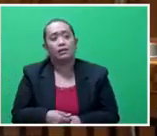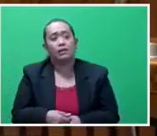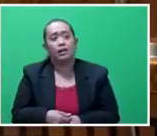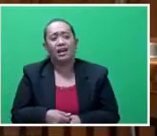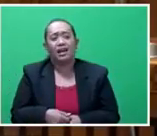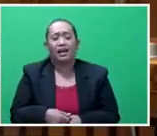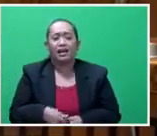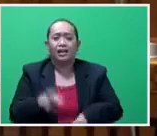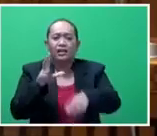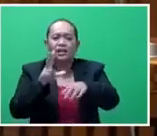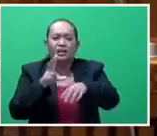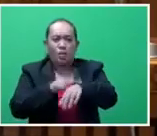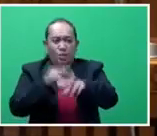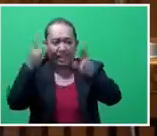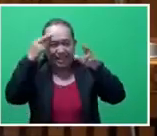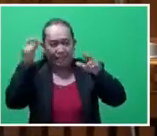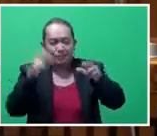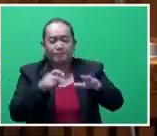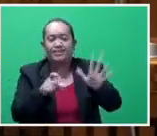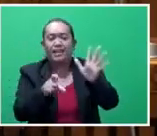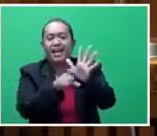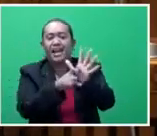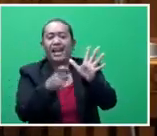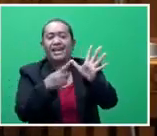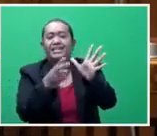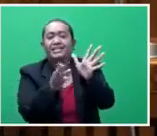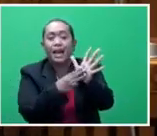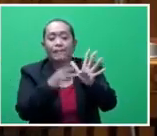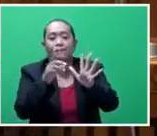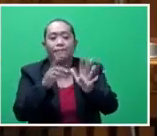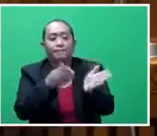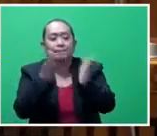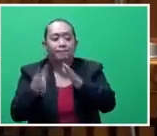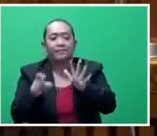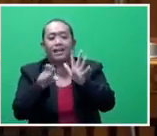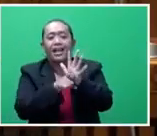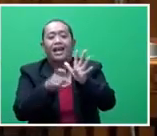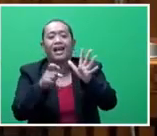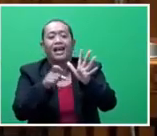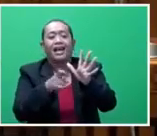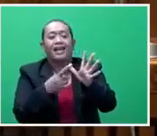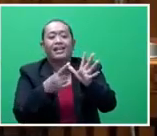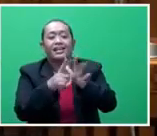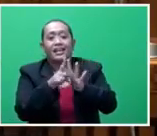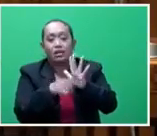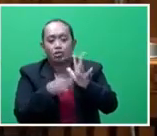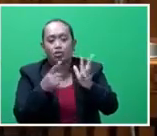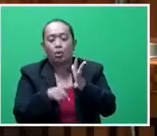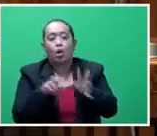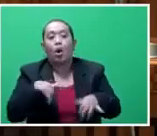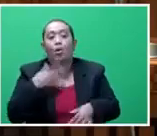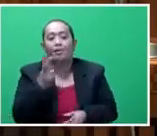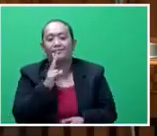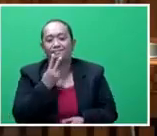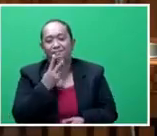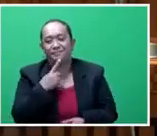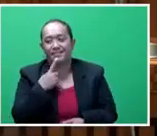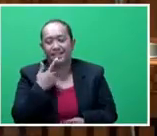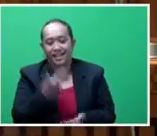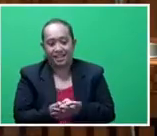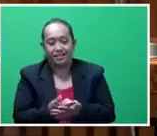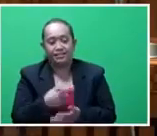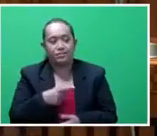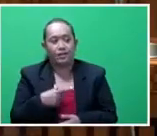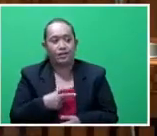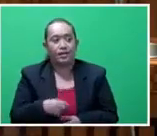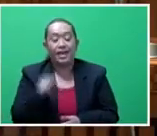claims, some of it generally out of context too. This subsidy, Mr. Speaker, sir, is to assist